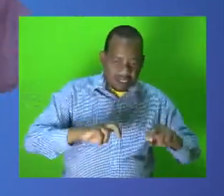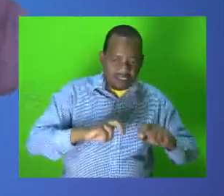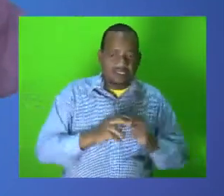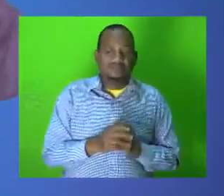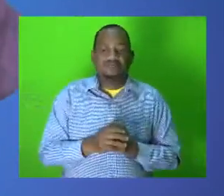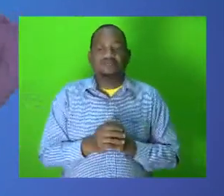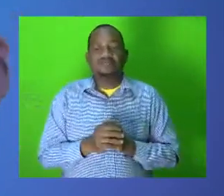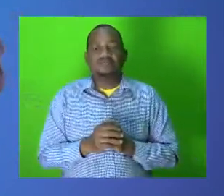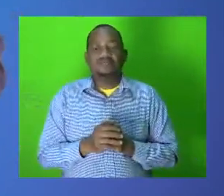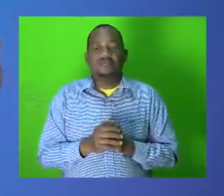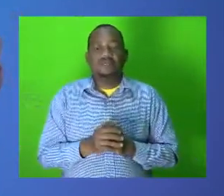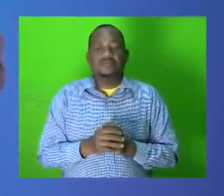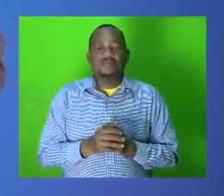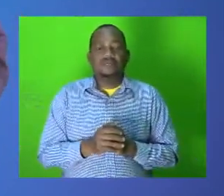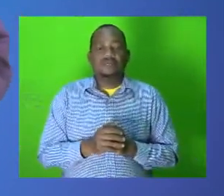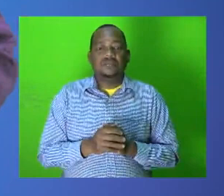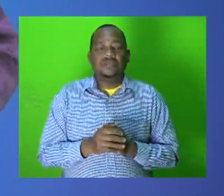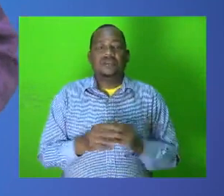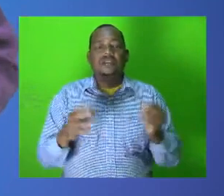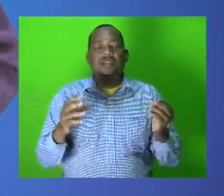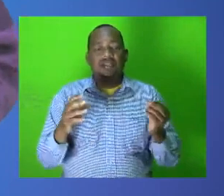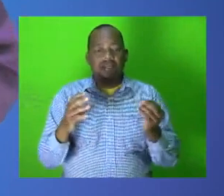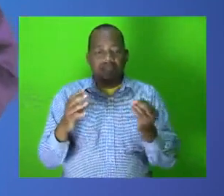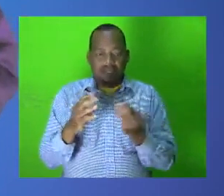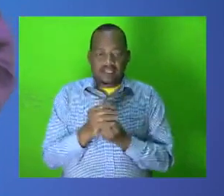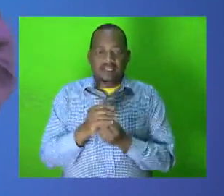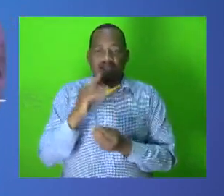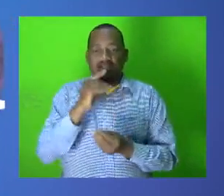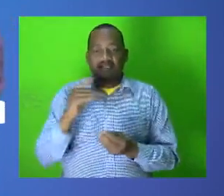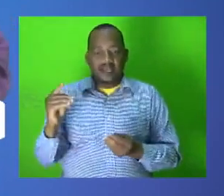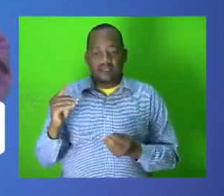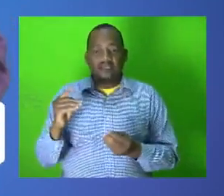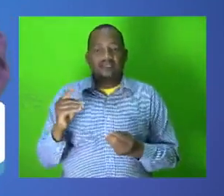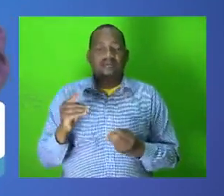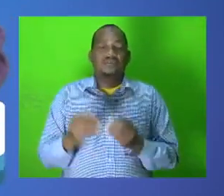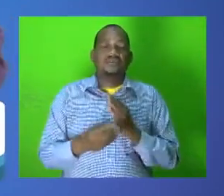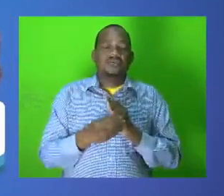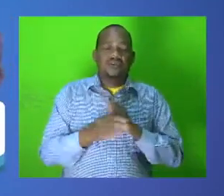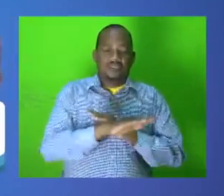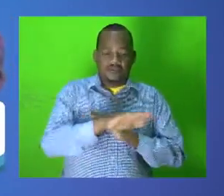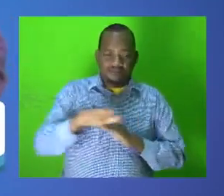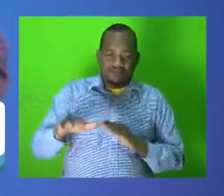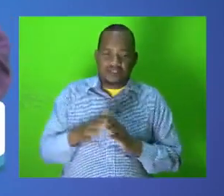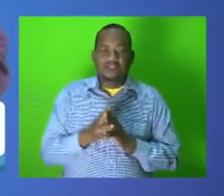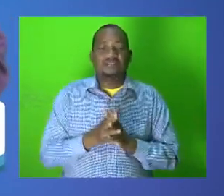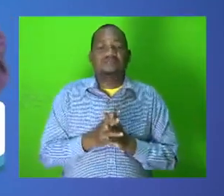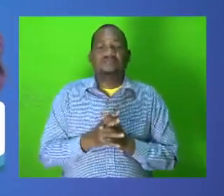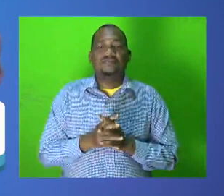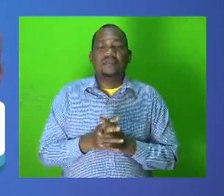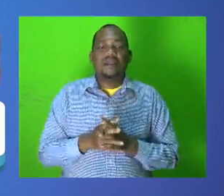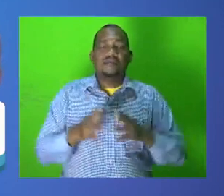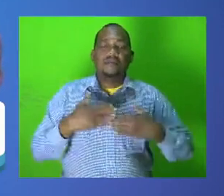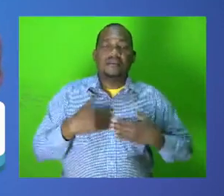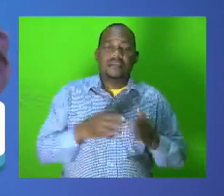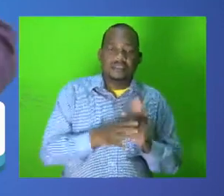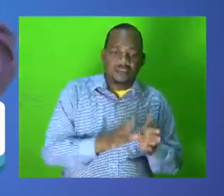and all viewers, it is my hope that you have enjoyed and